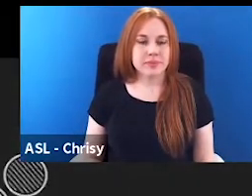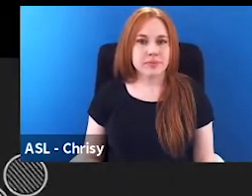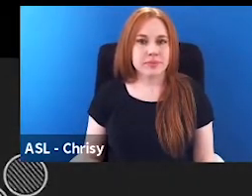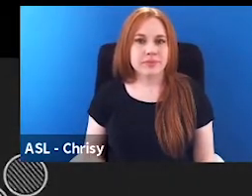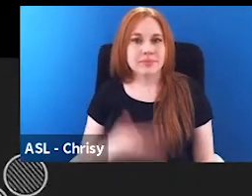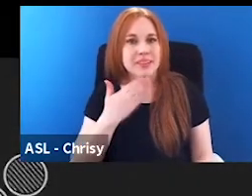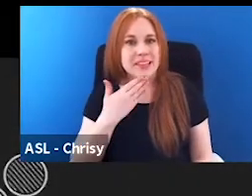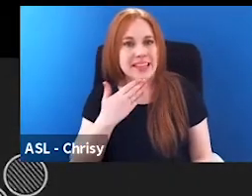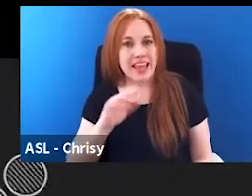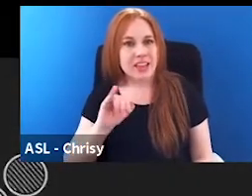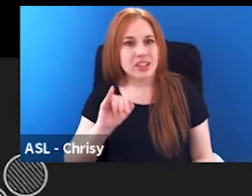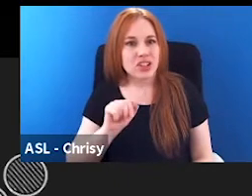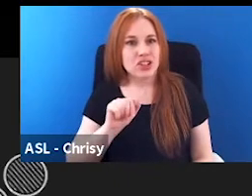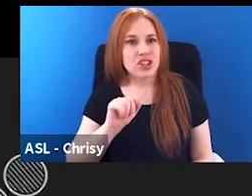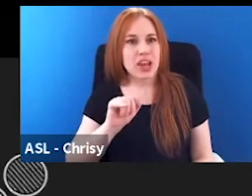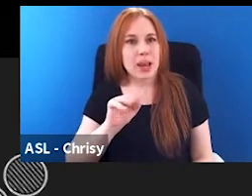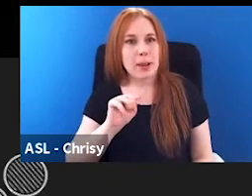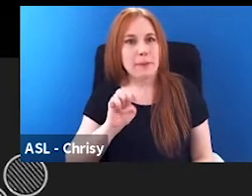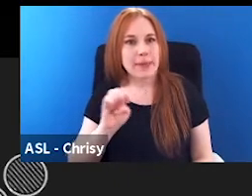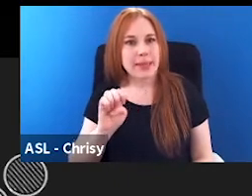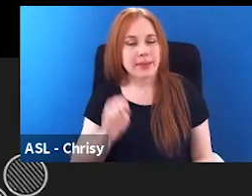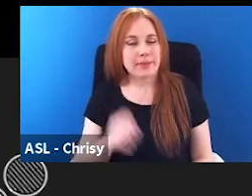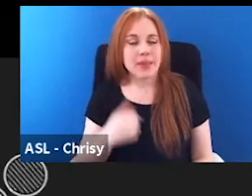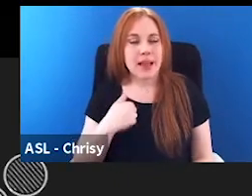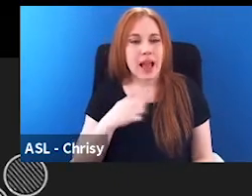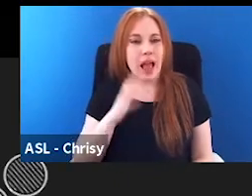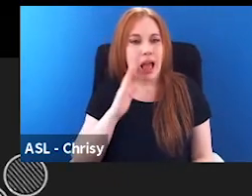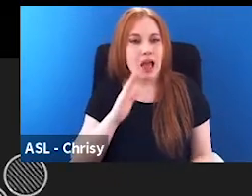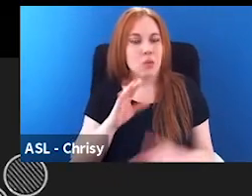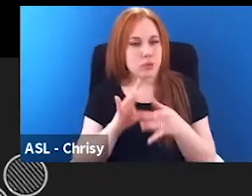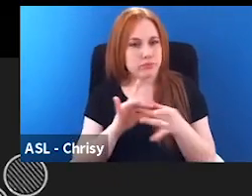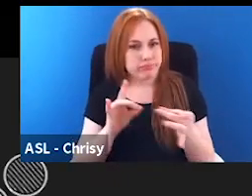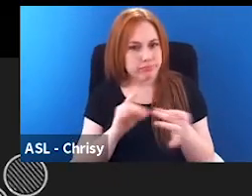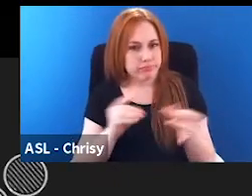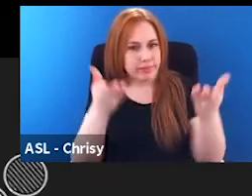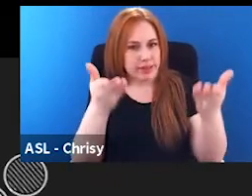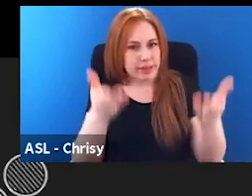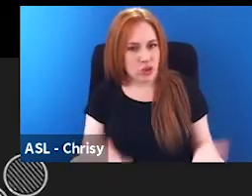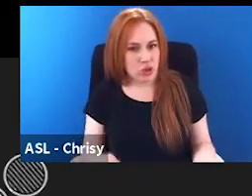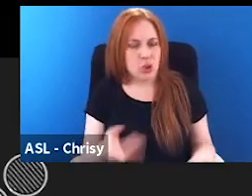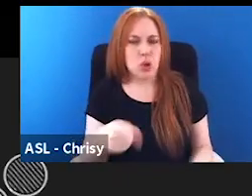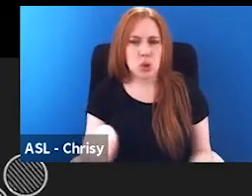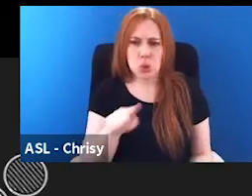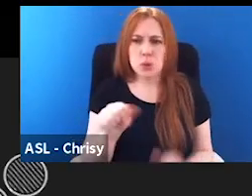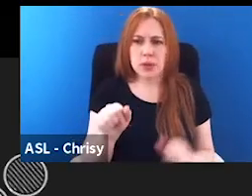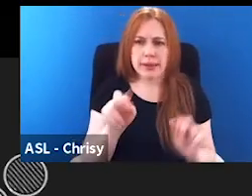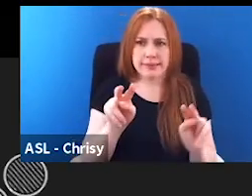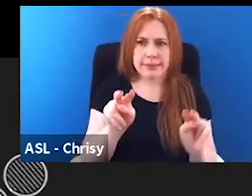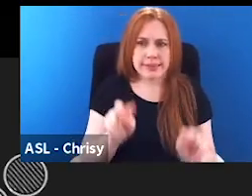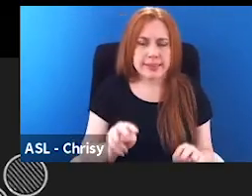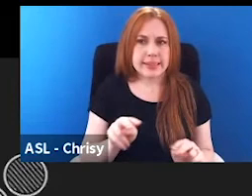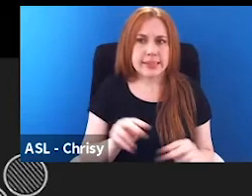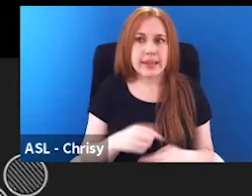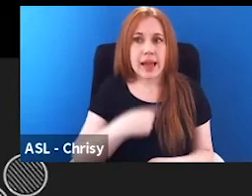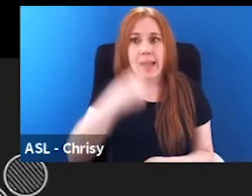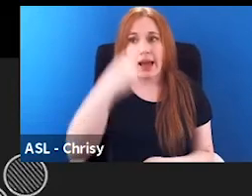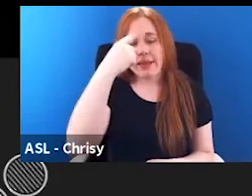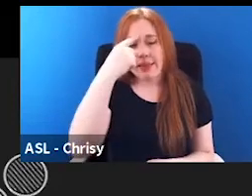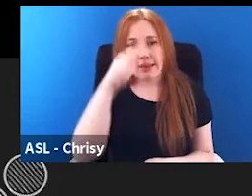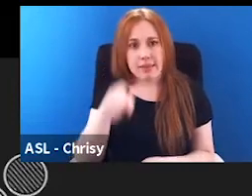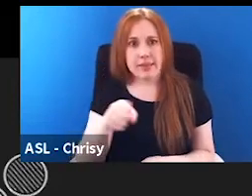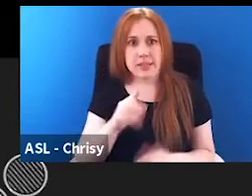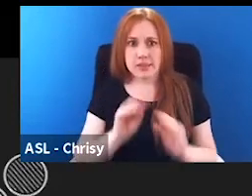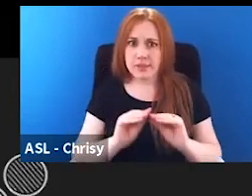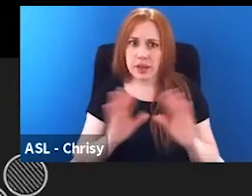Thanks, Jamie. I will articulate what's here, as you guys can see, but I think this adequately